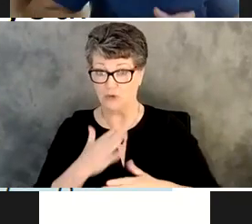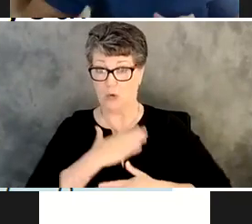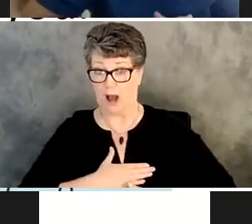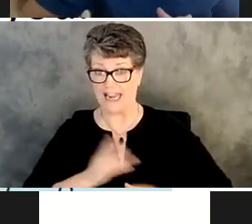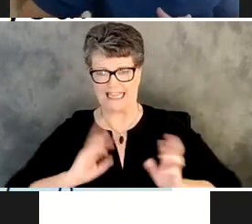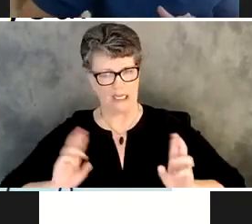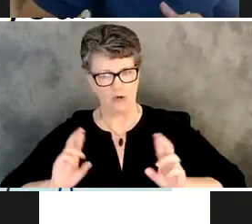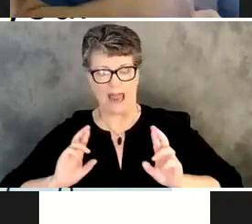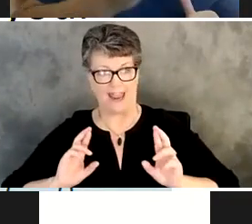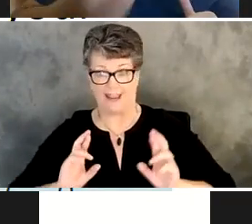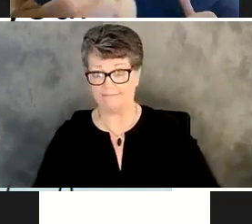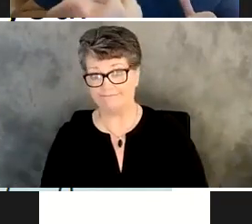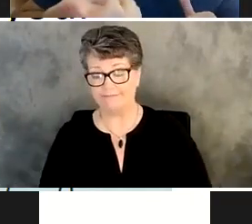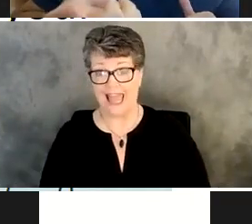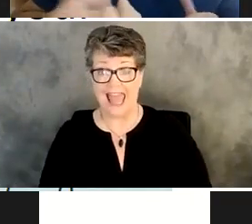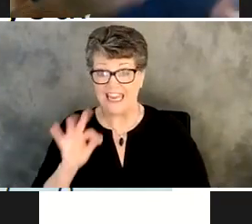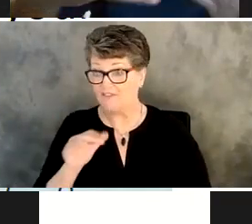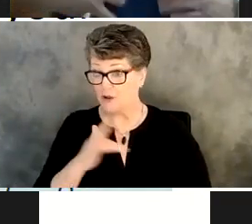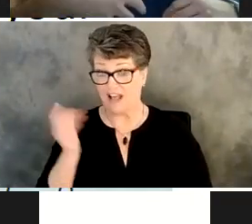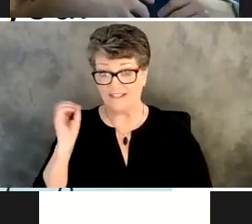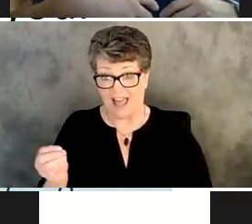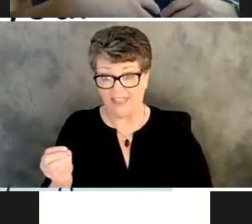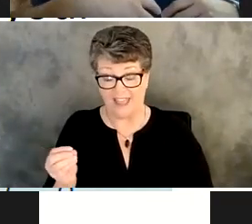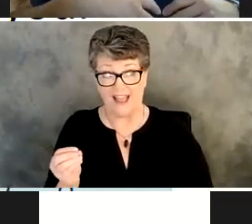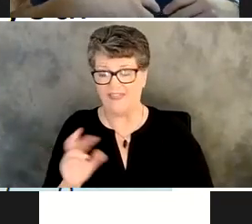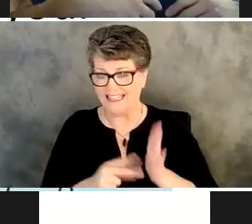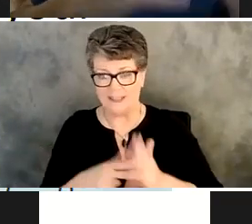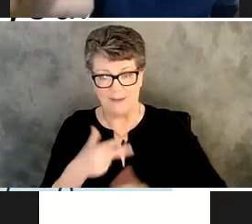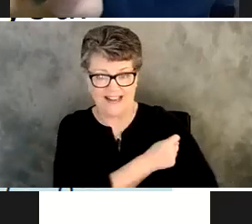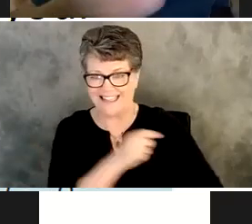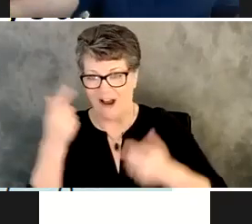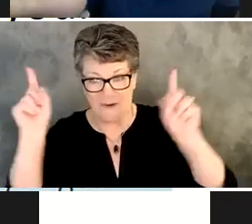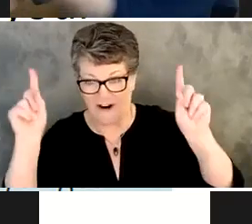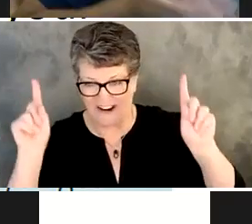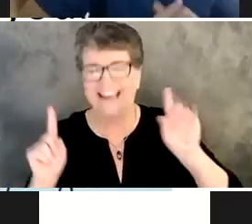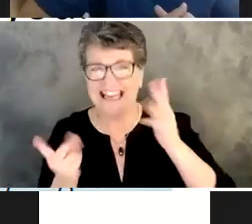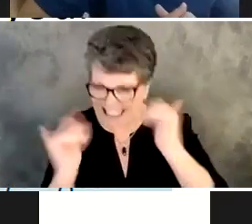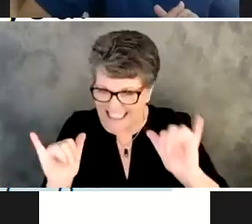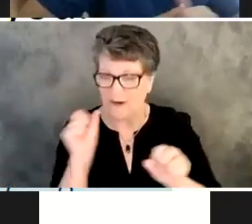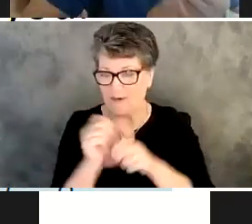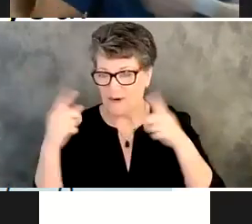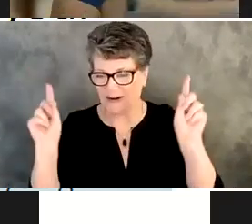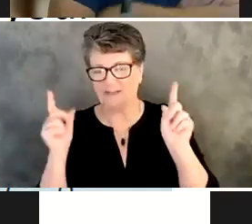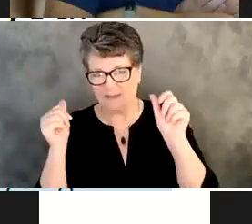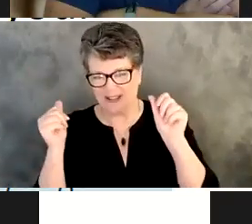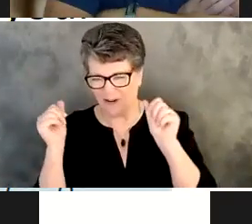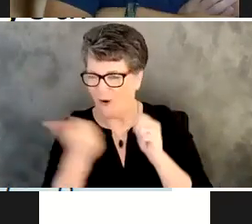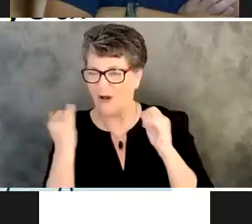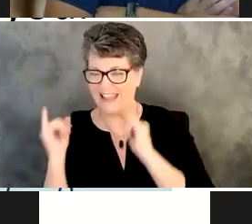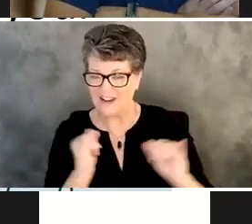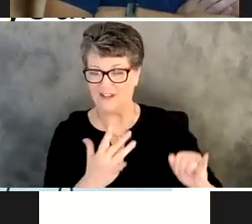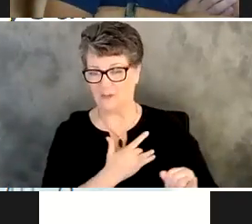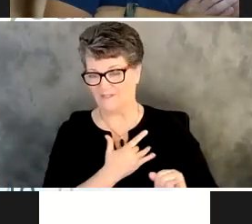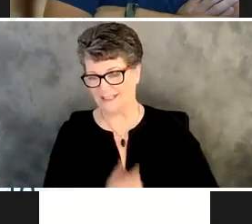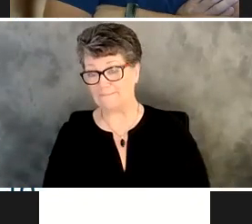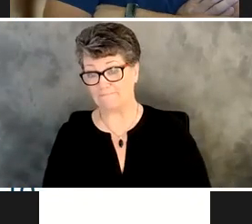ready to fight. And if you didn't feel those symptoms, though, it doesn't mean the vaccine didn't work. It still did. Again, everybody is an individual. Next